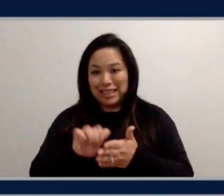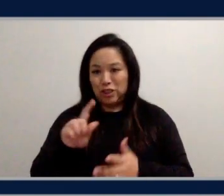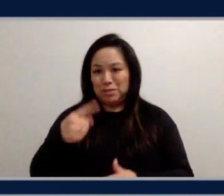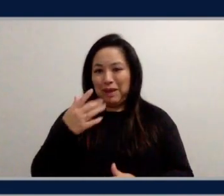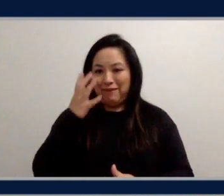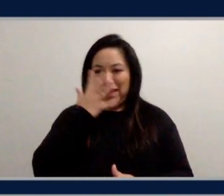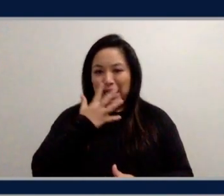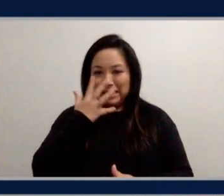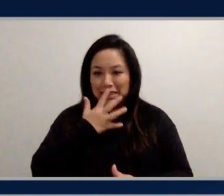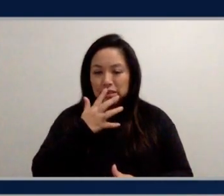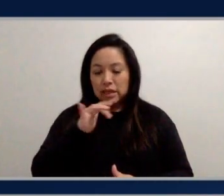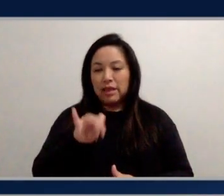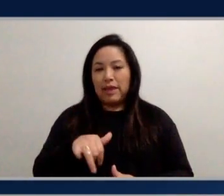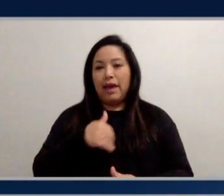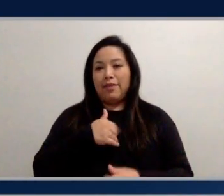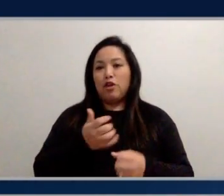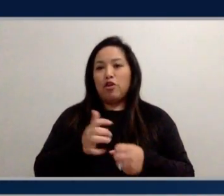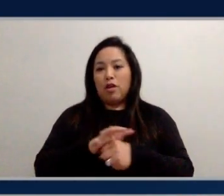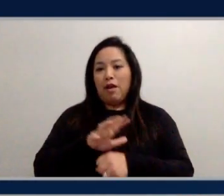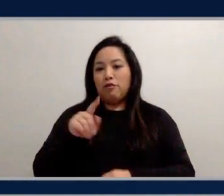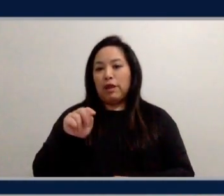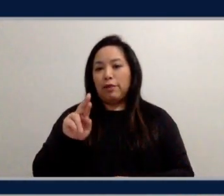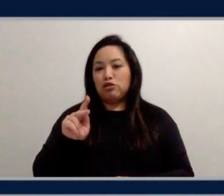what's happening here. Okay. Yeah. Mitre